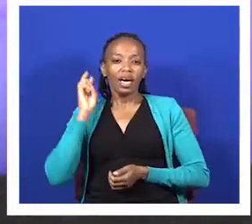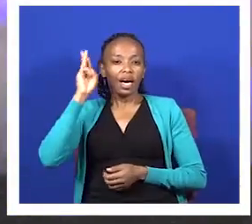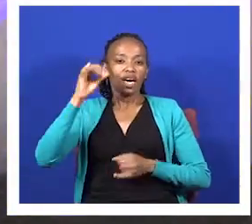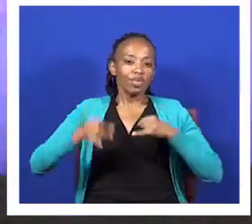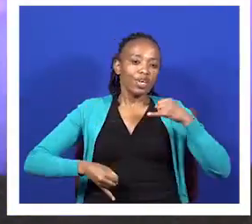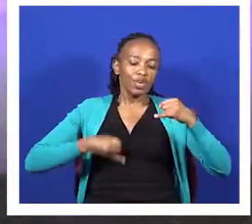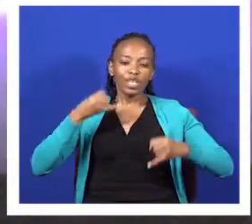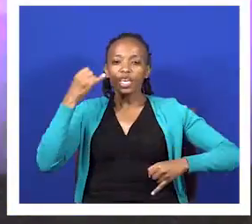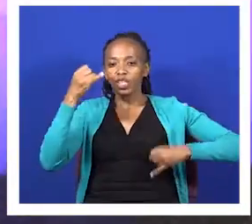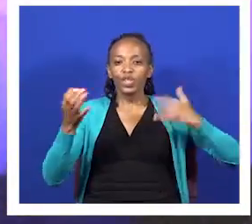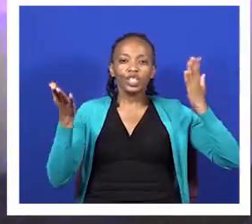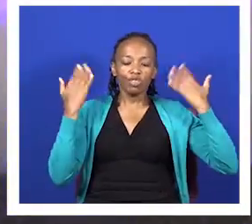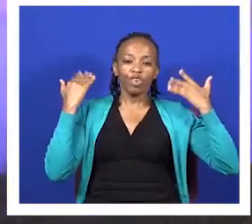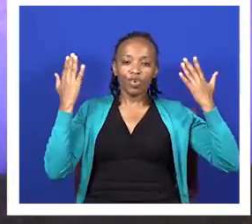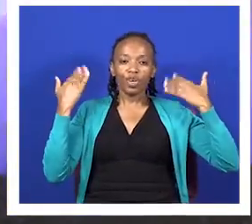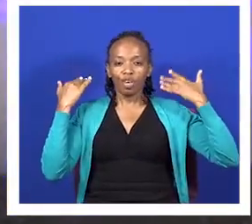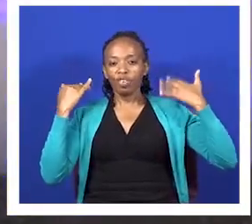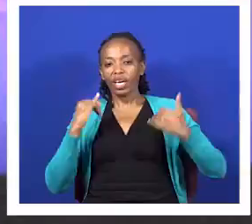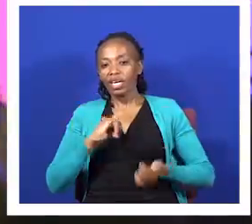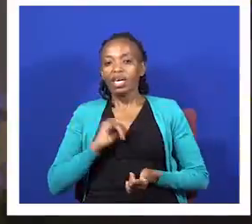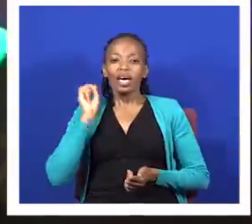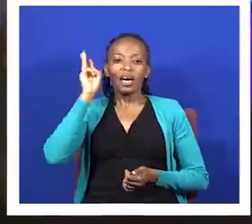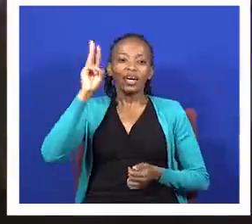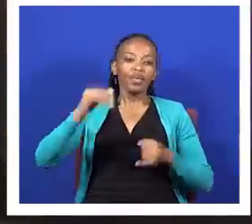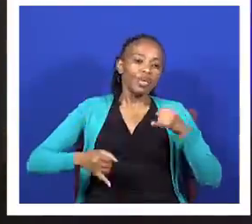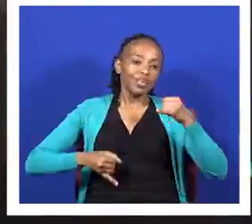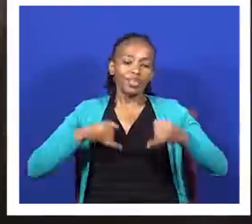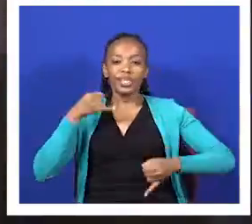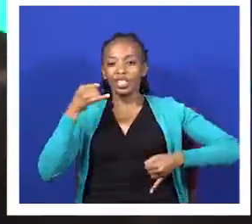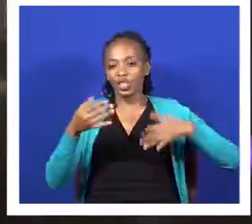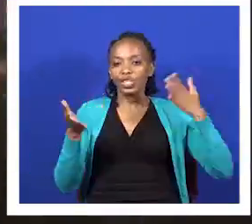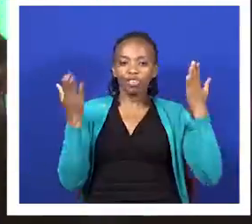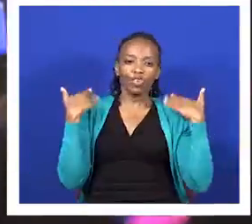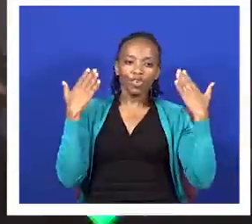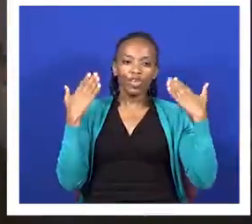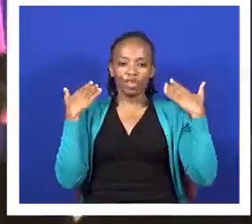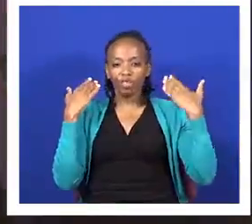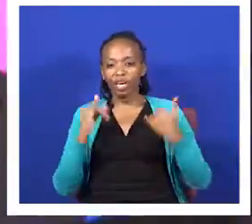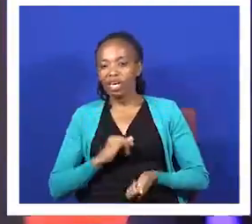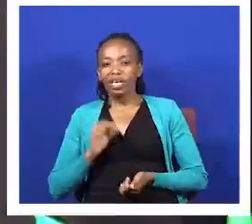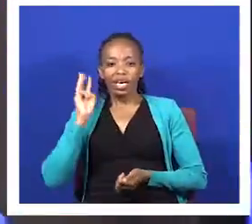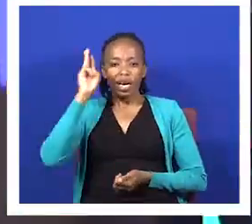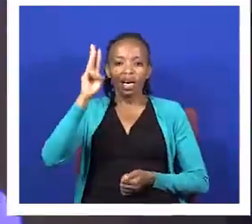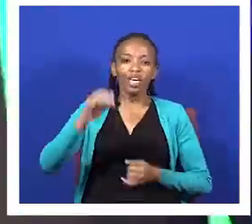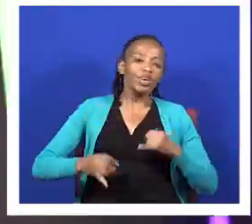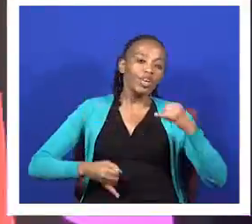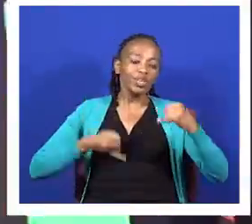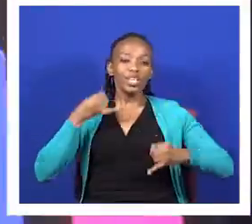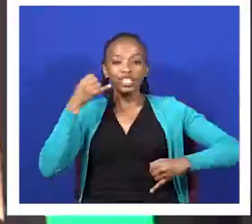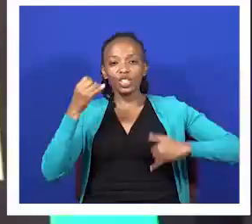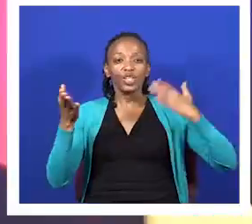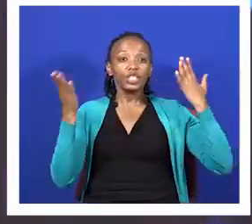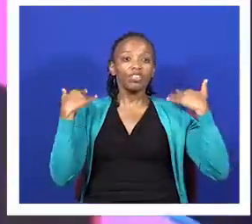forever. I will rejoice forever. I will rejoice forever.